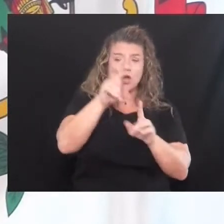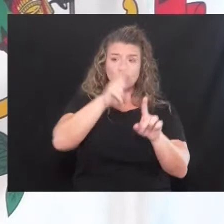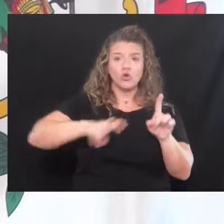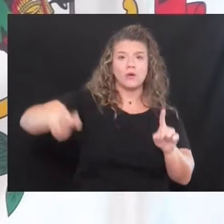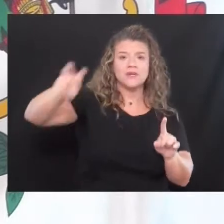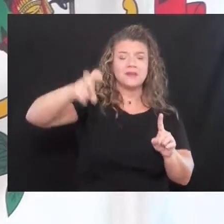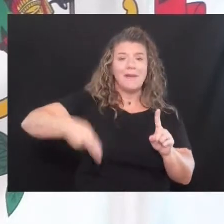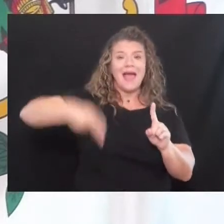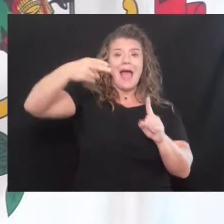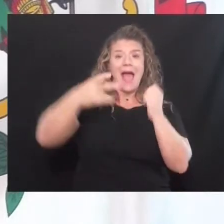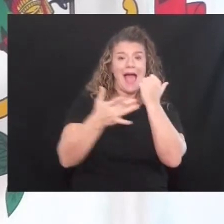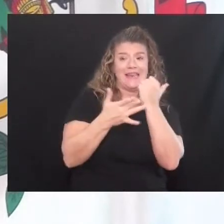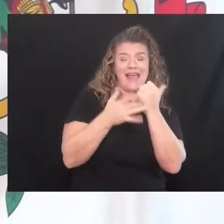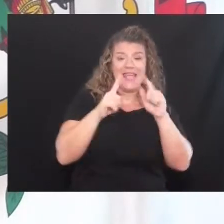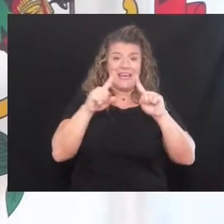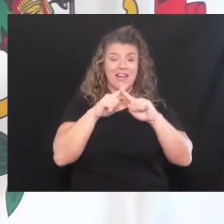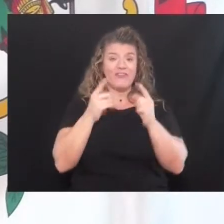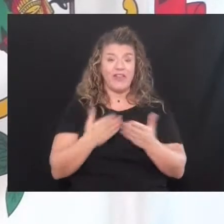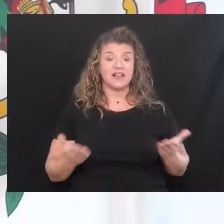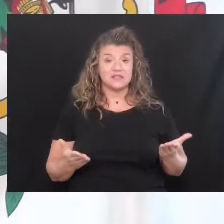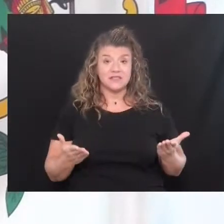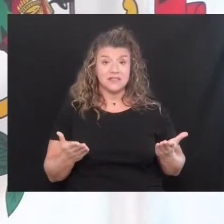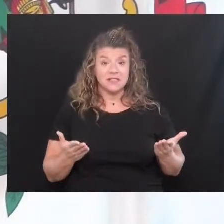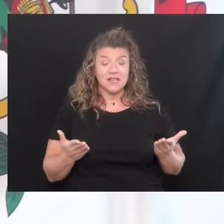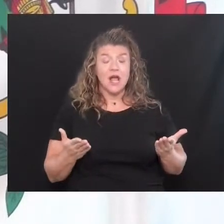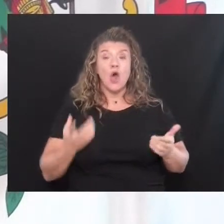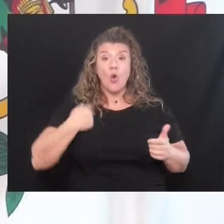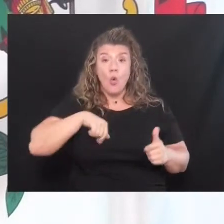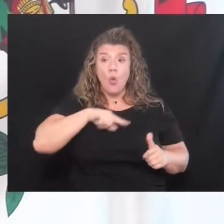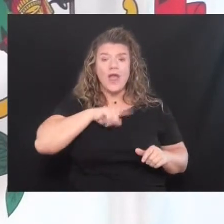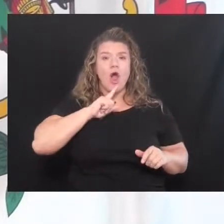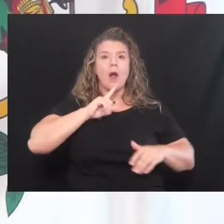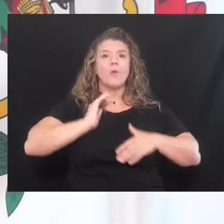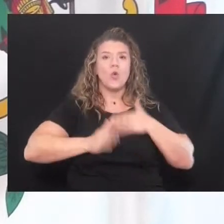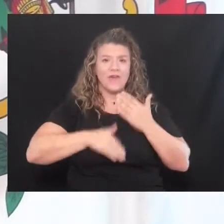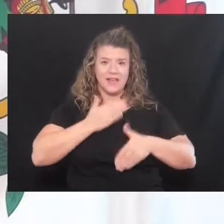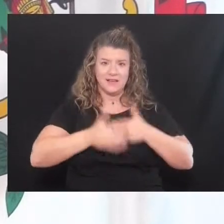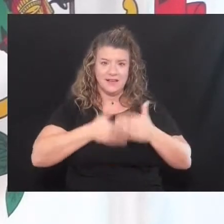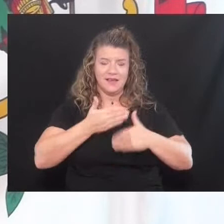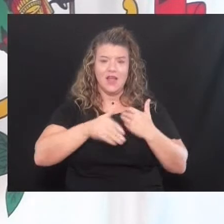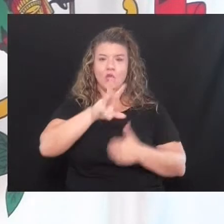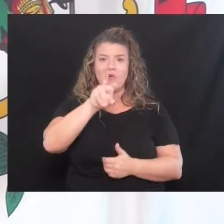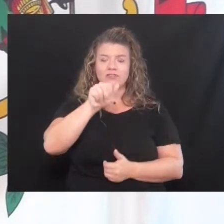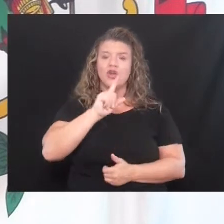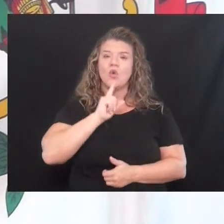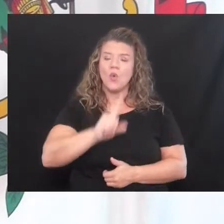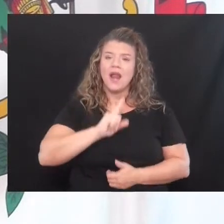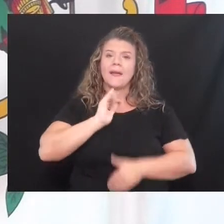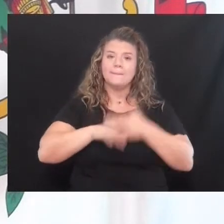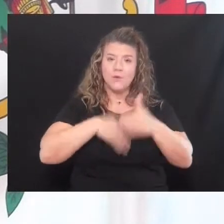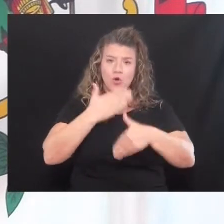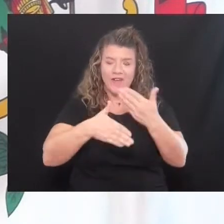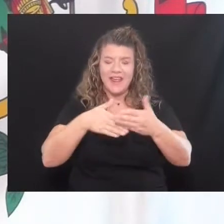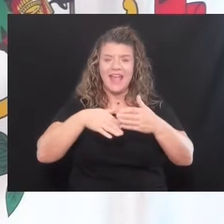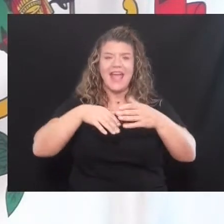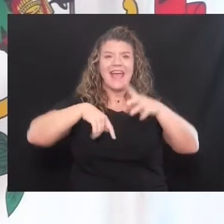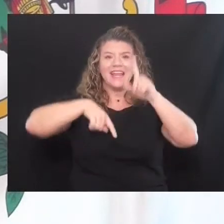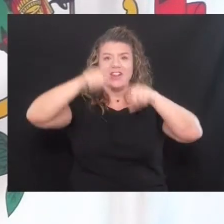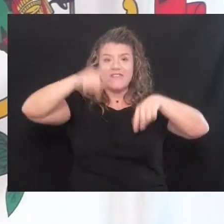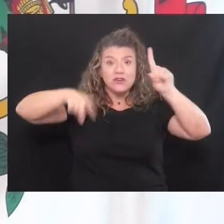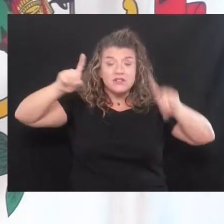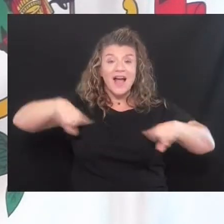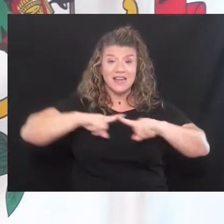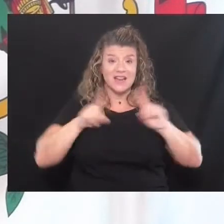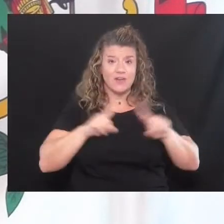high tech and all kinds of different things. We are moving in West Virginia, really moving in a diversified way,